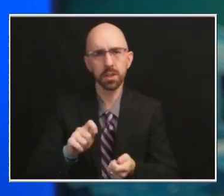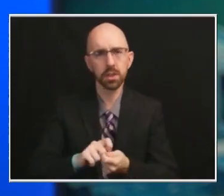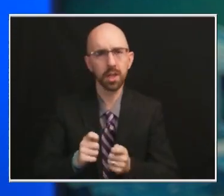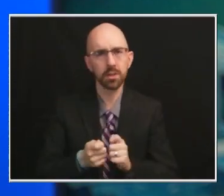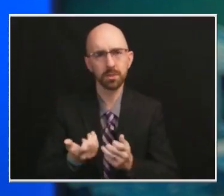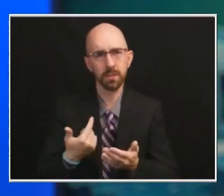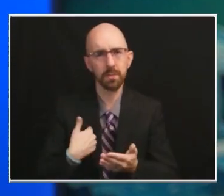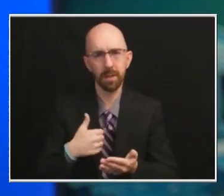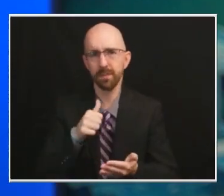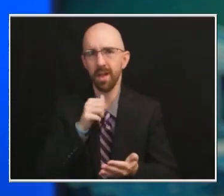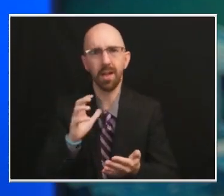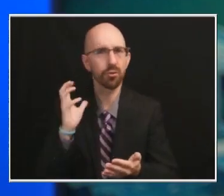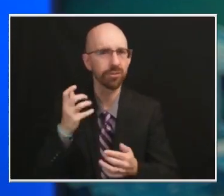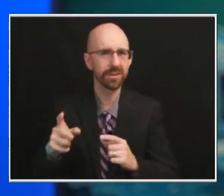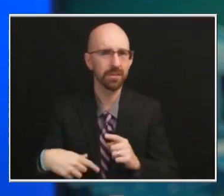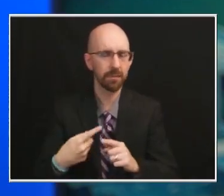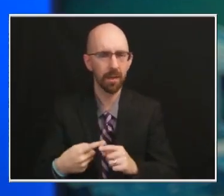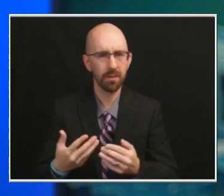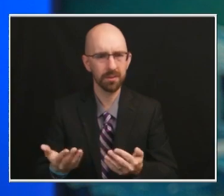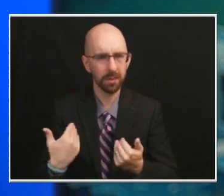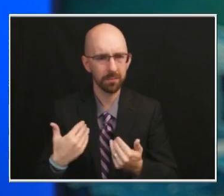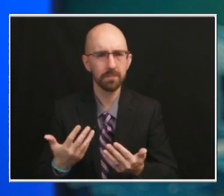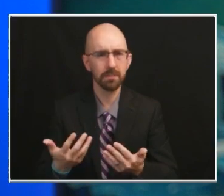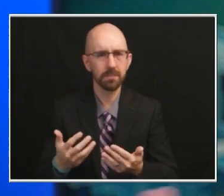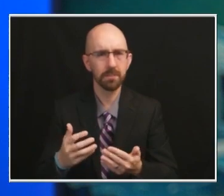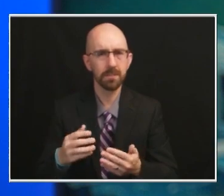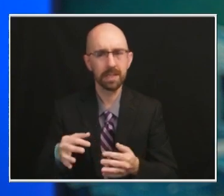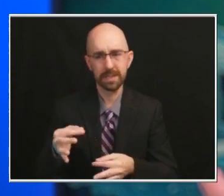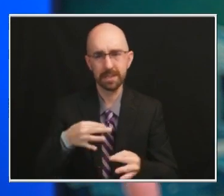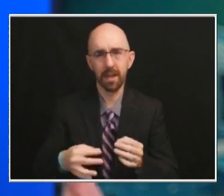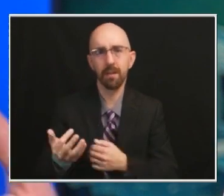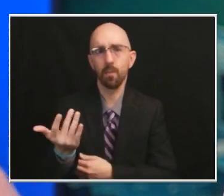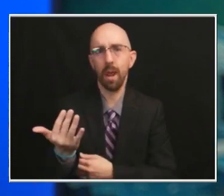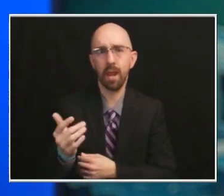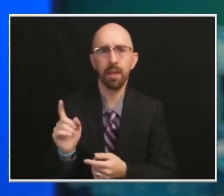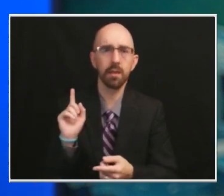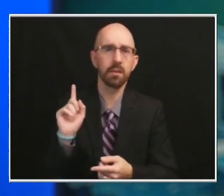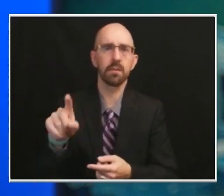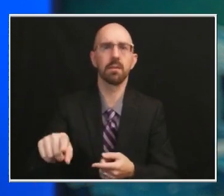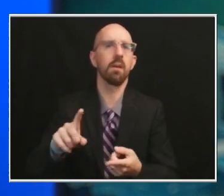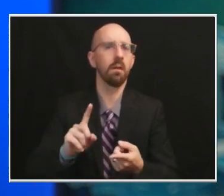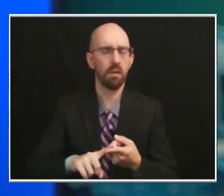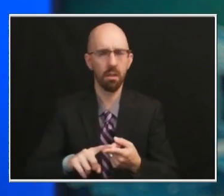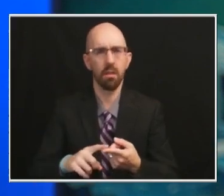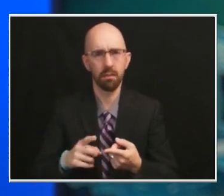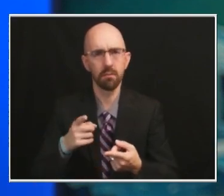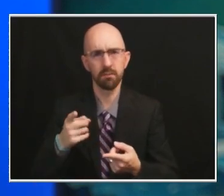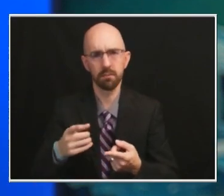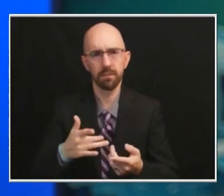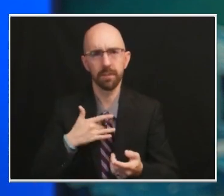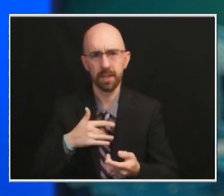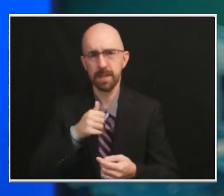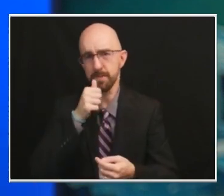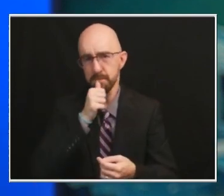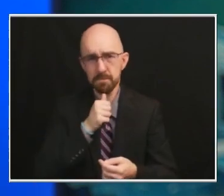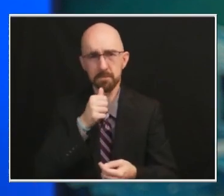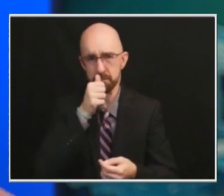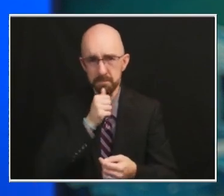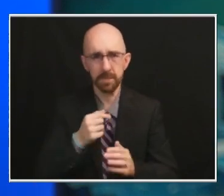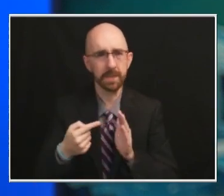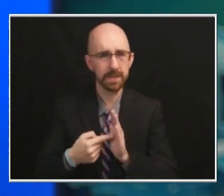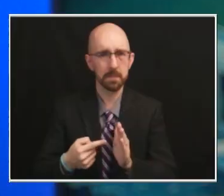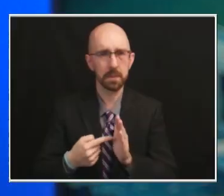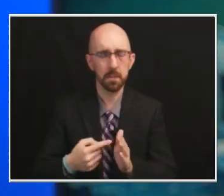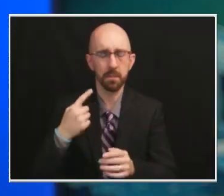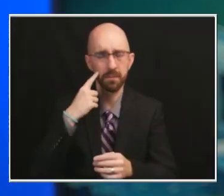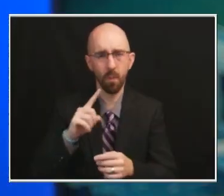love. Come in then rather than waiting until you've been enduring this symptom for